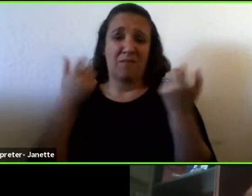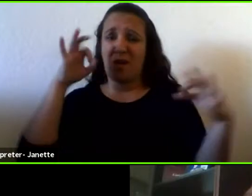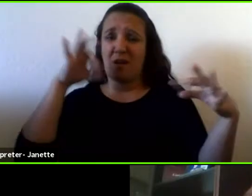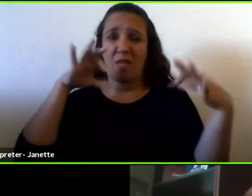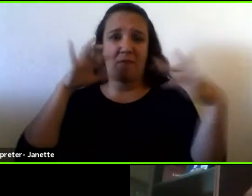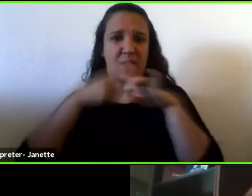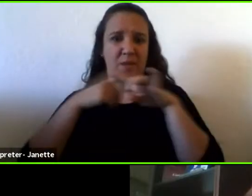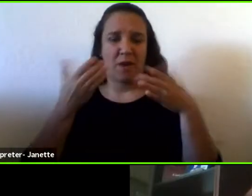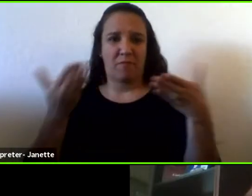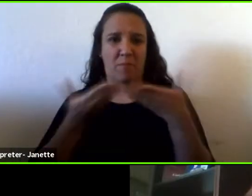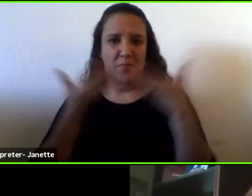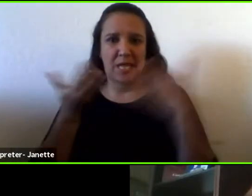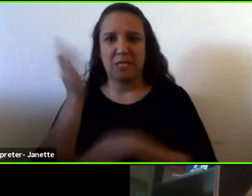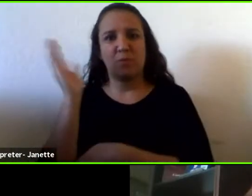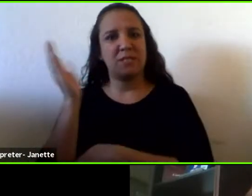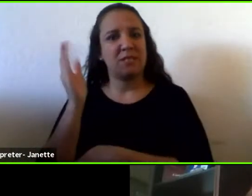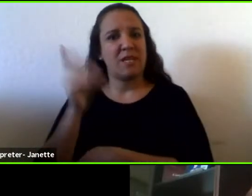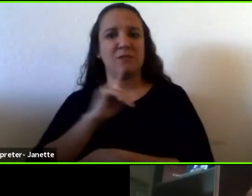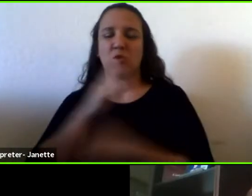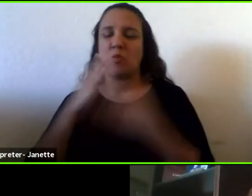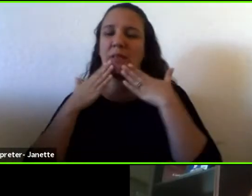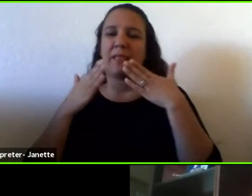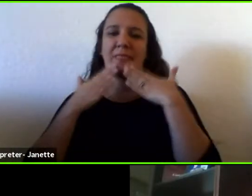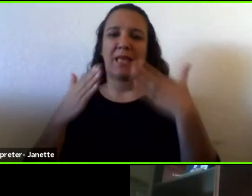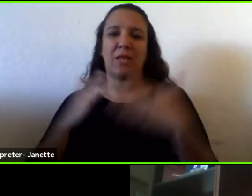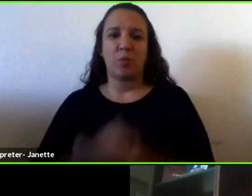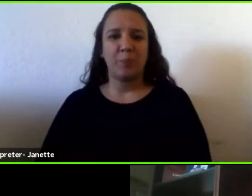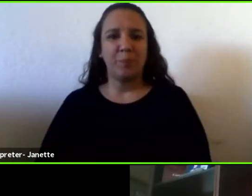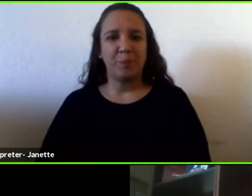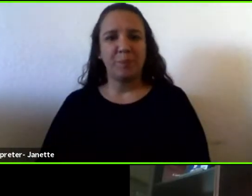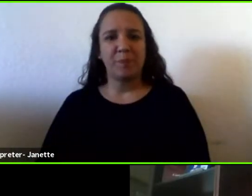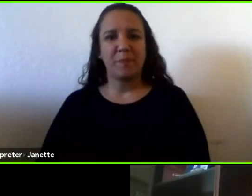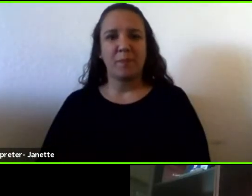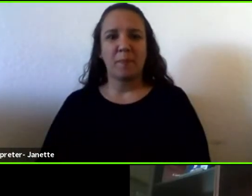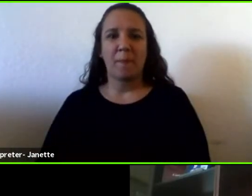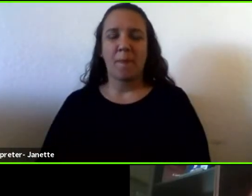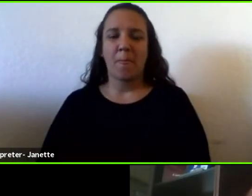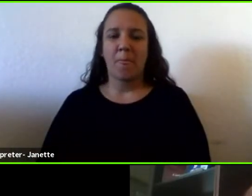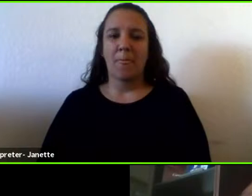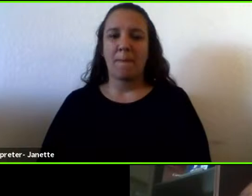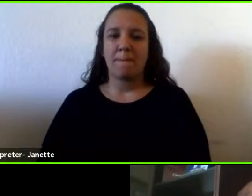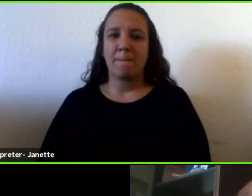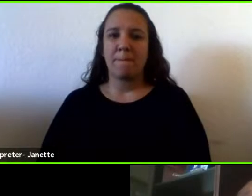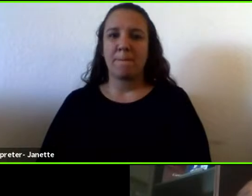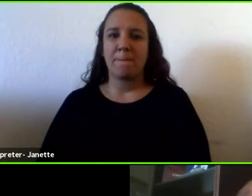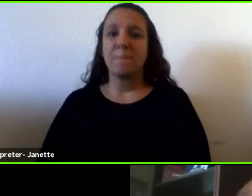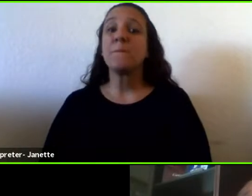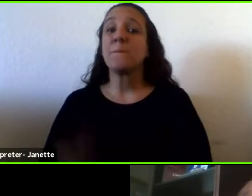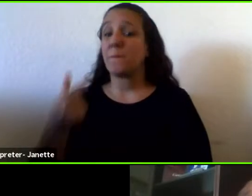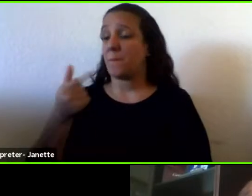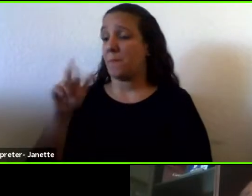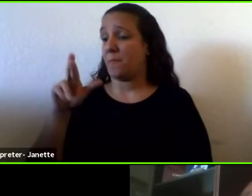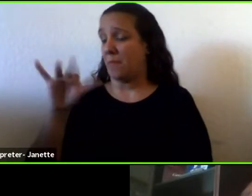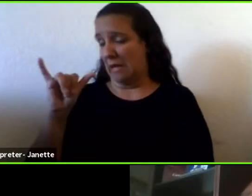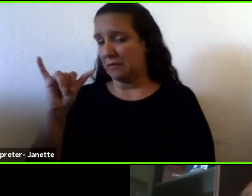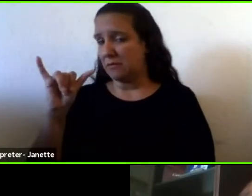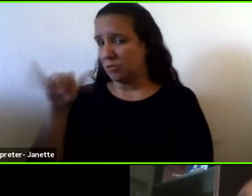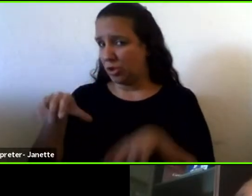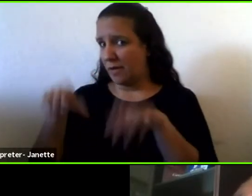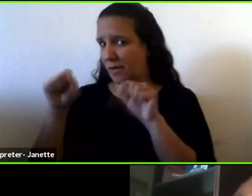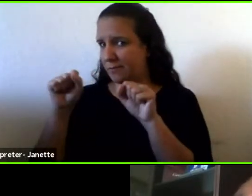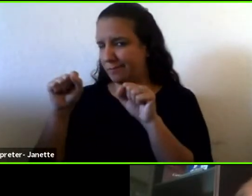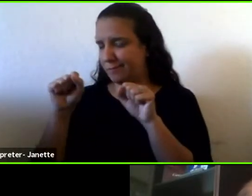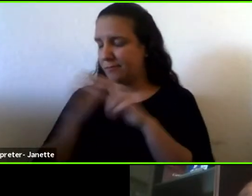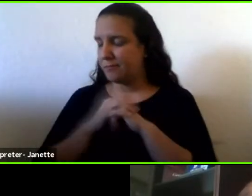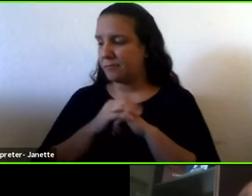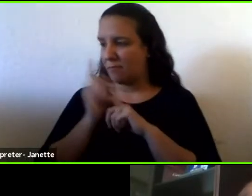and create different programs depending on the needs of the community and the small businesses. I might hand the floor for a minute, if it's okay,